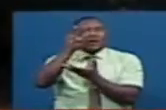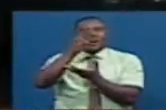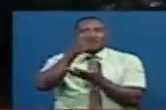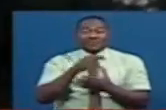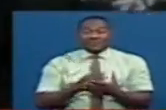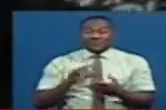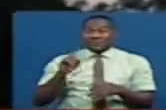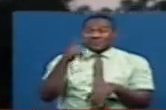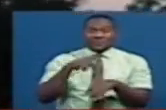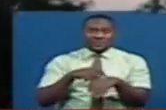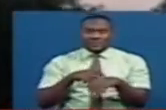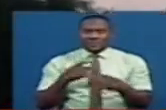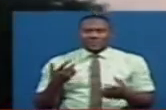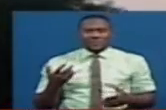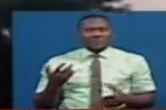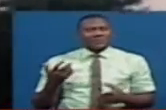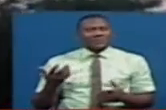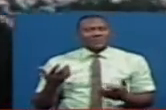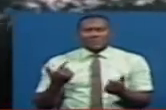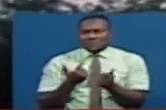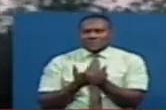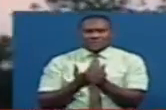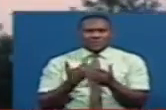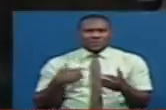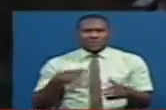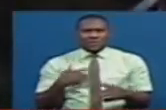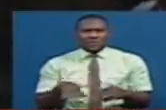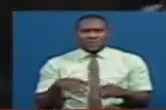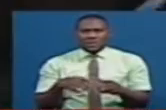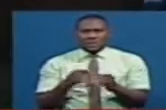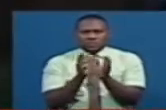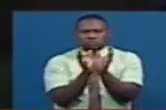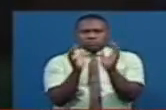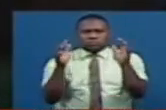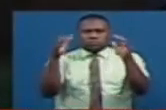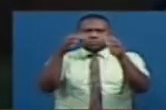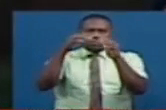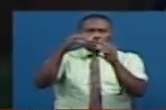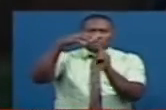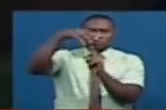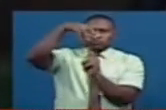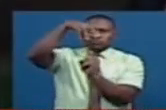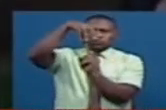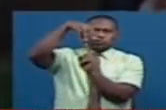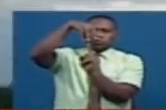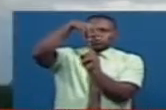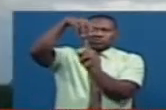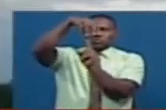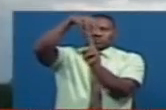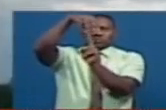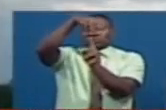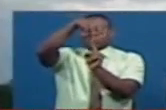first time, Ghanaians experienced and enjoyed hot air balloon rides and traveled to see fascinating places in